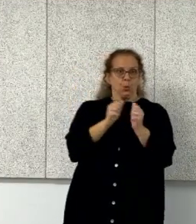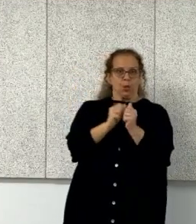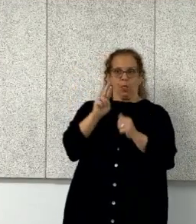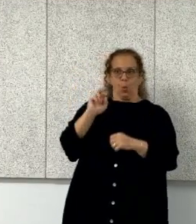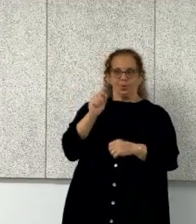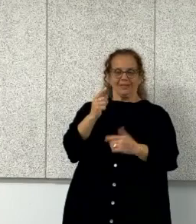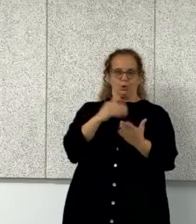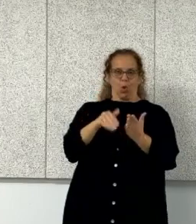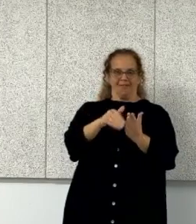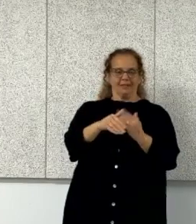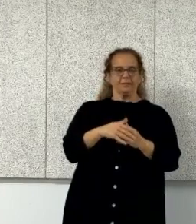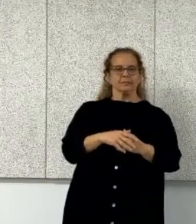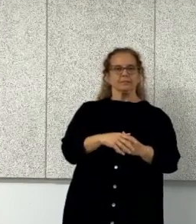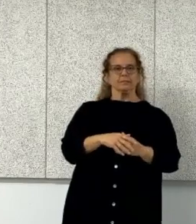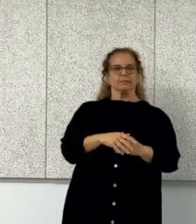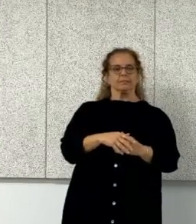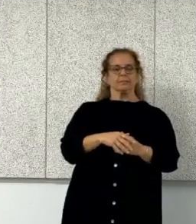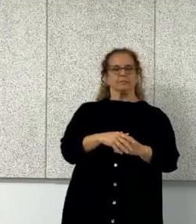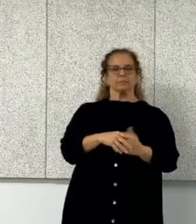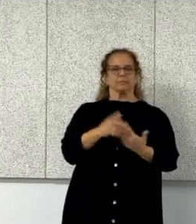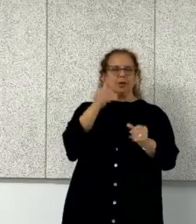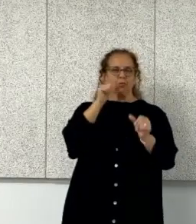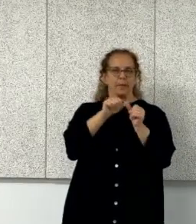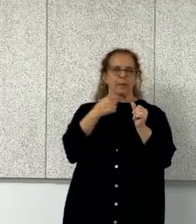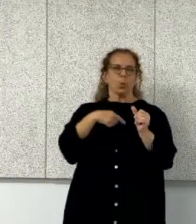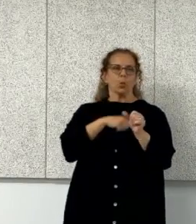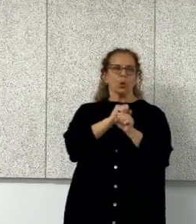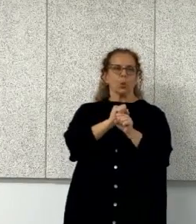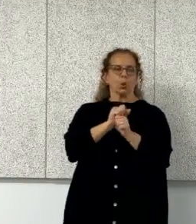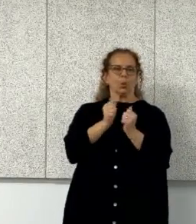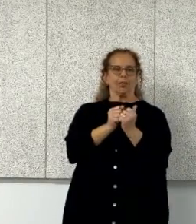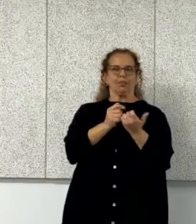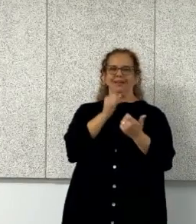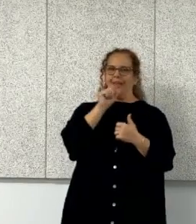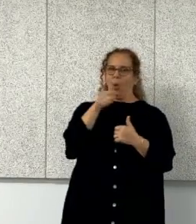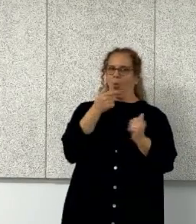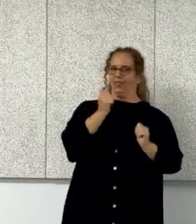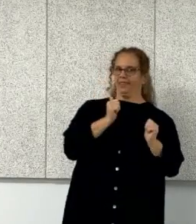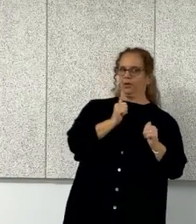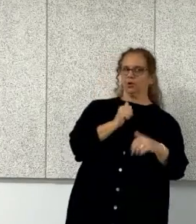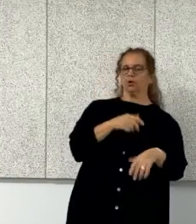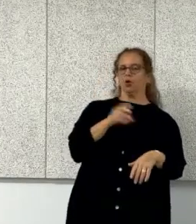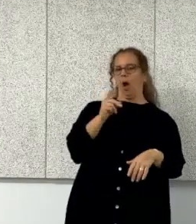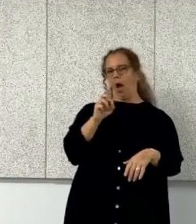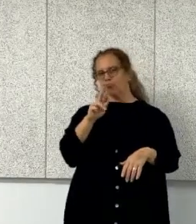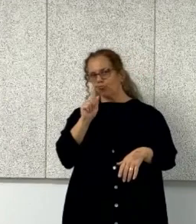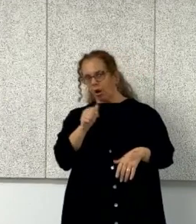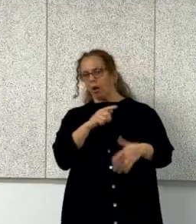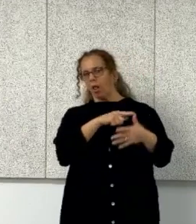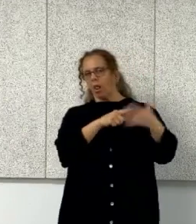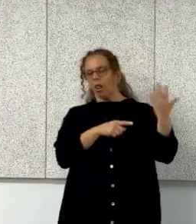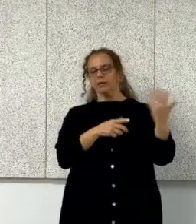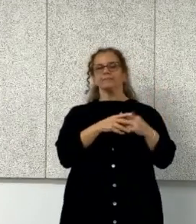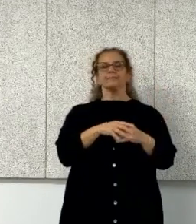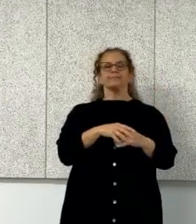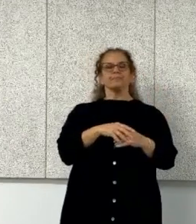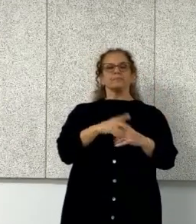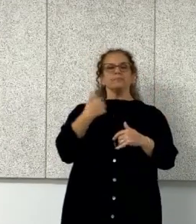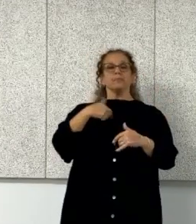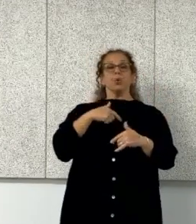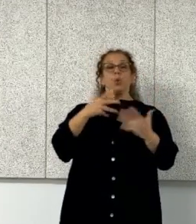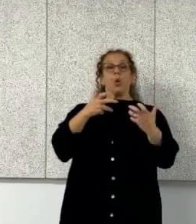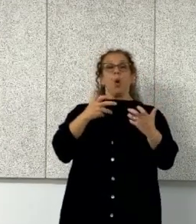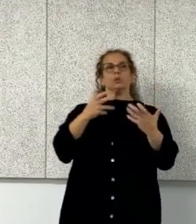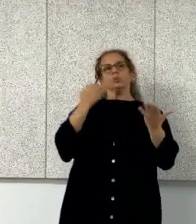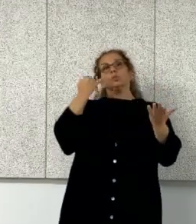particularly, as I mentioned, since we work beyond the theater, we work with other art forms, we'll have folks who are saying, well, we want to move to a